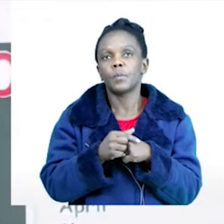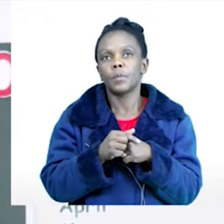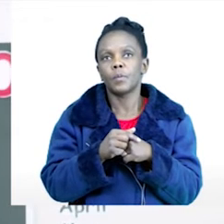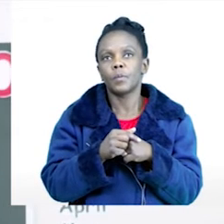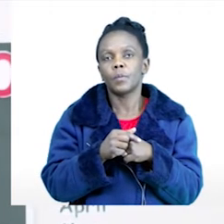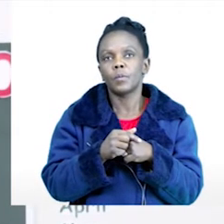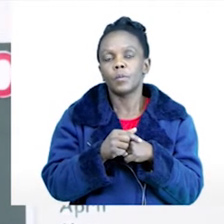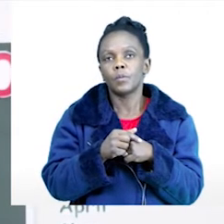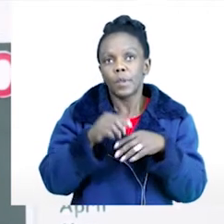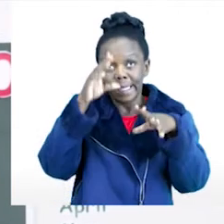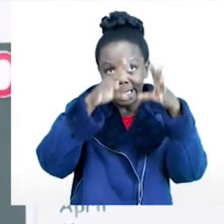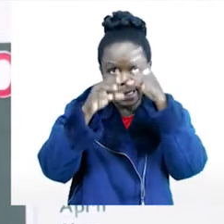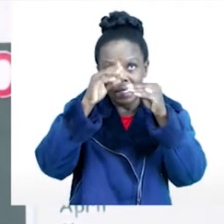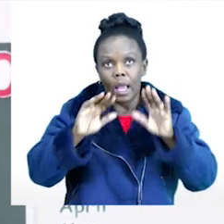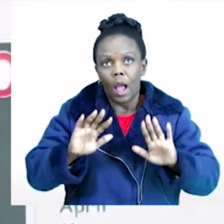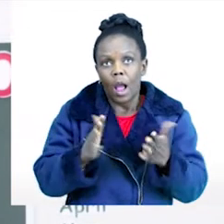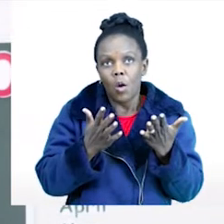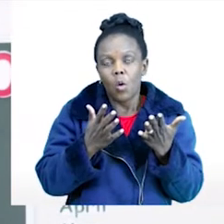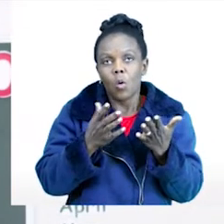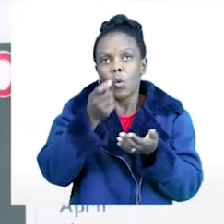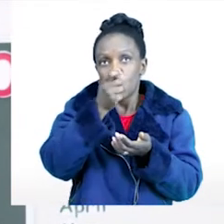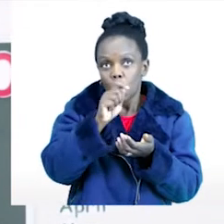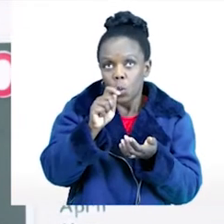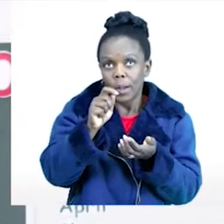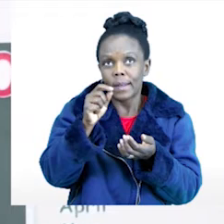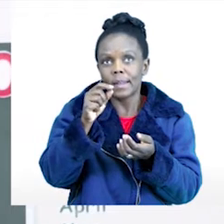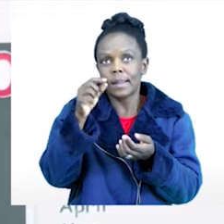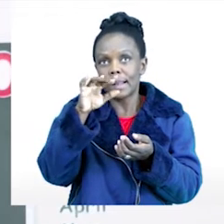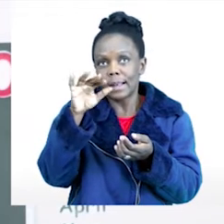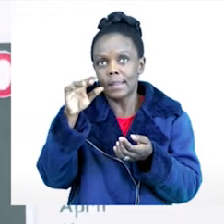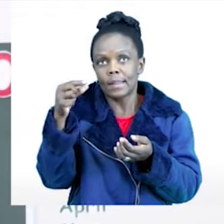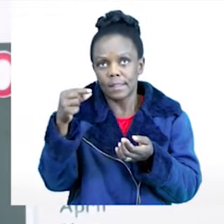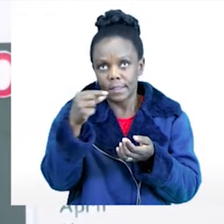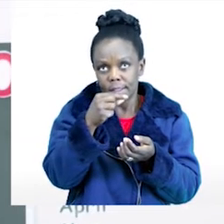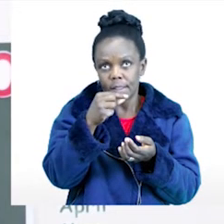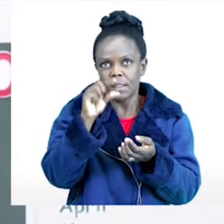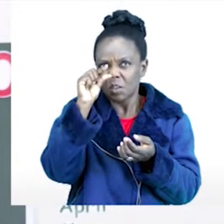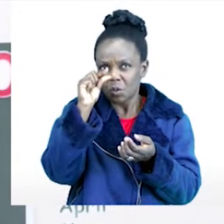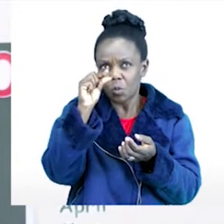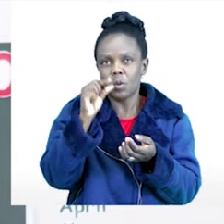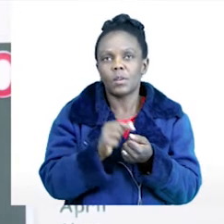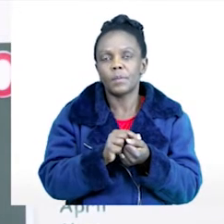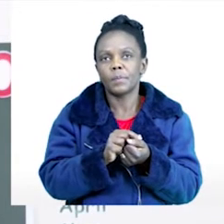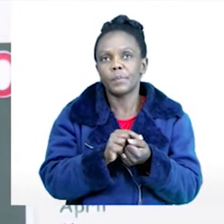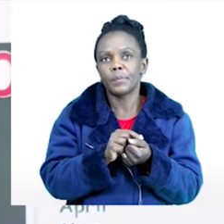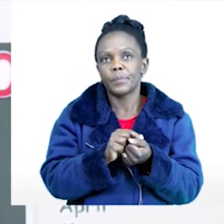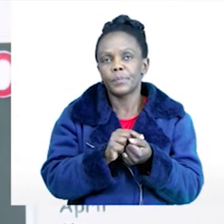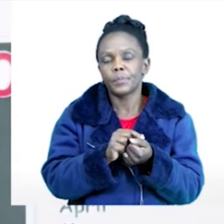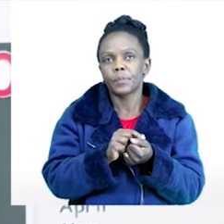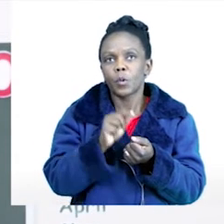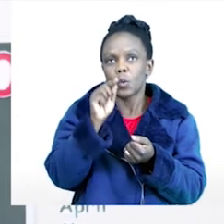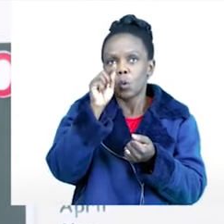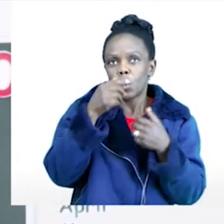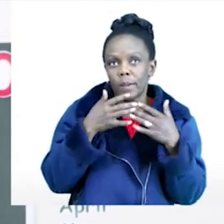write. If you look in your booklets, the small letter G in your booklets starts at the